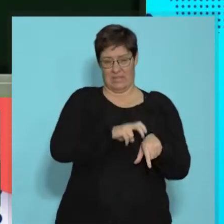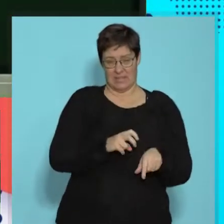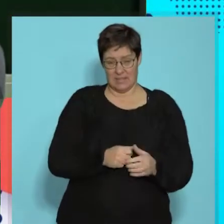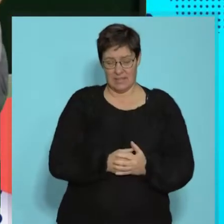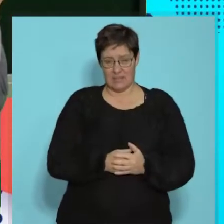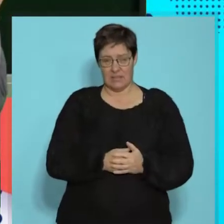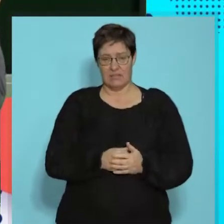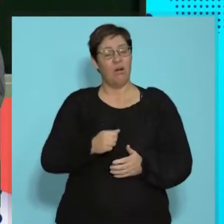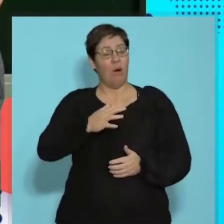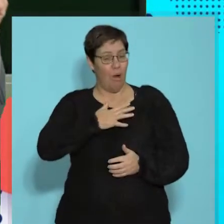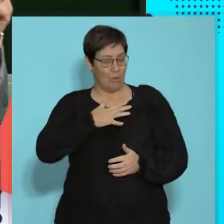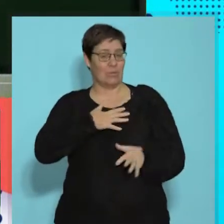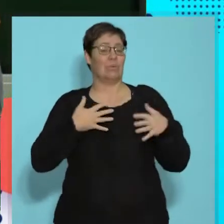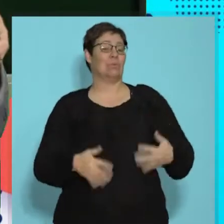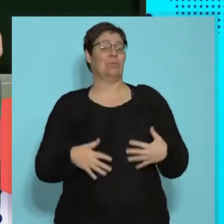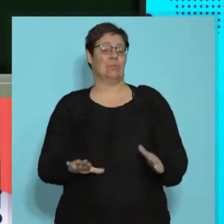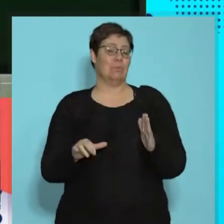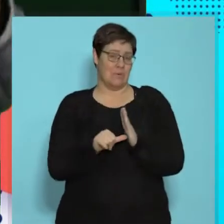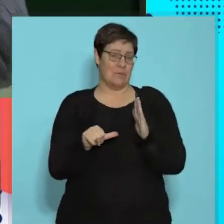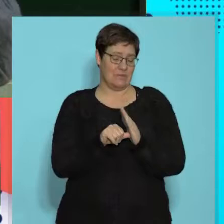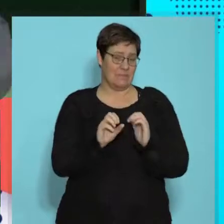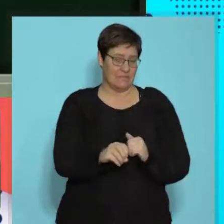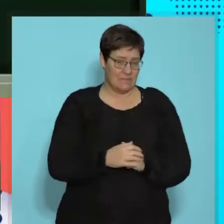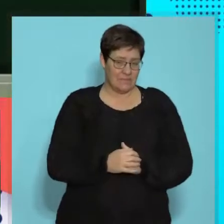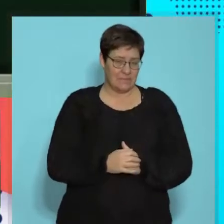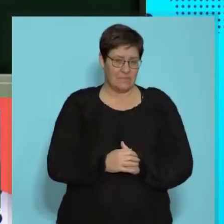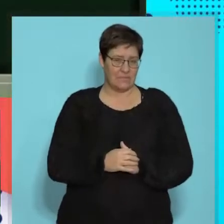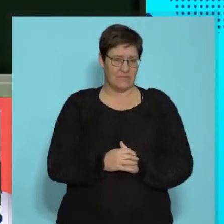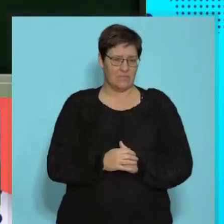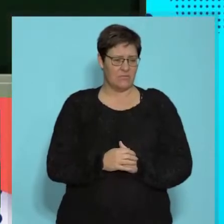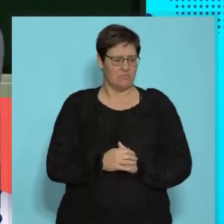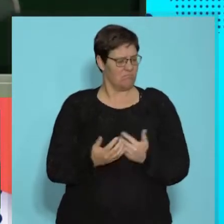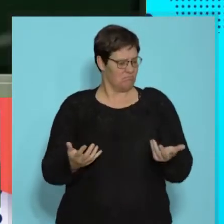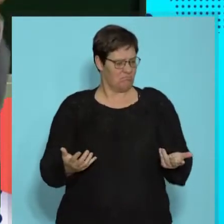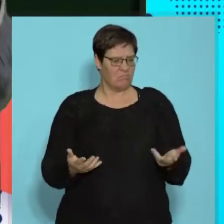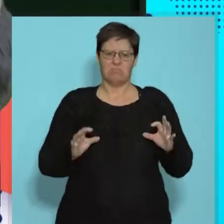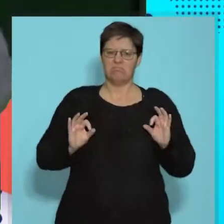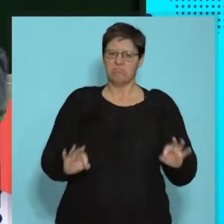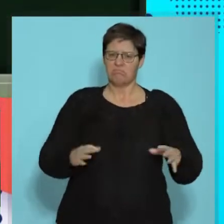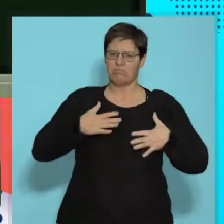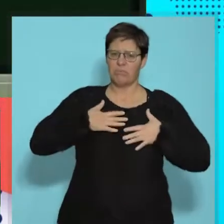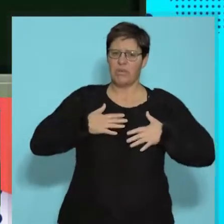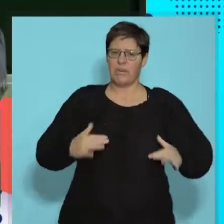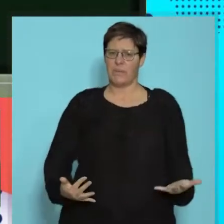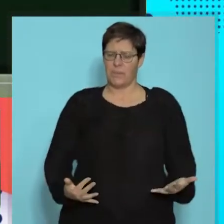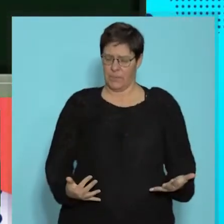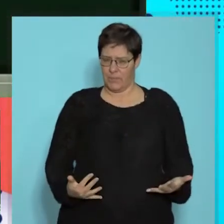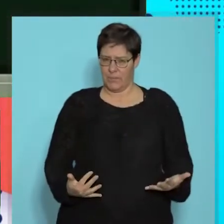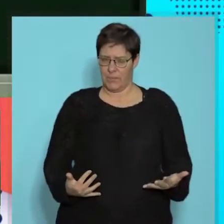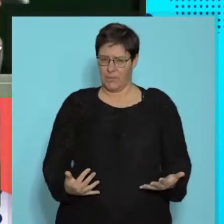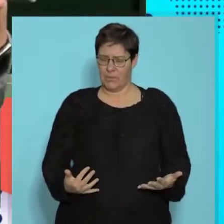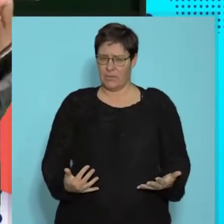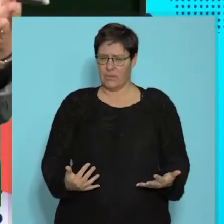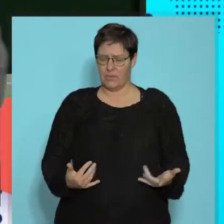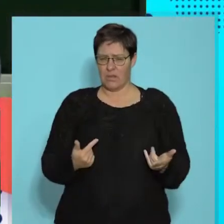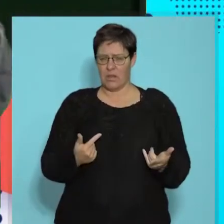breathe. Oxygen is quite important. So how am I able to breathe efficiently? What should